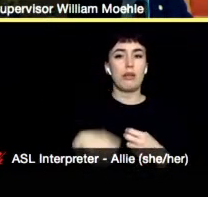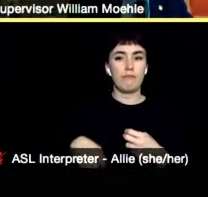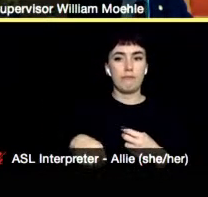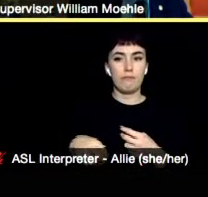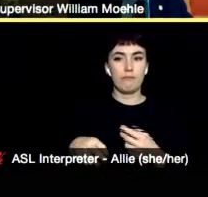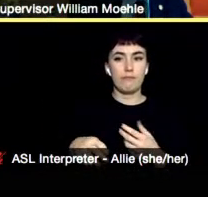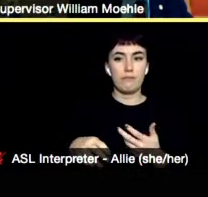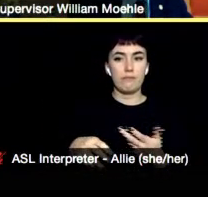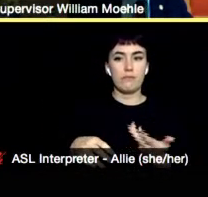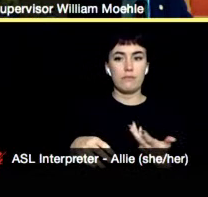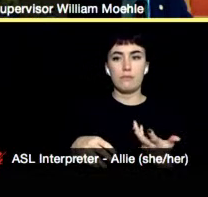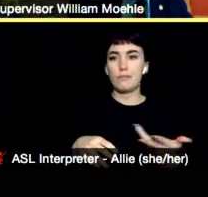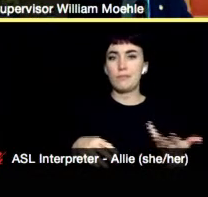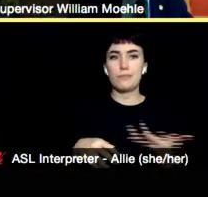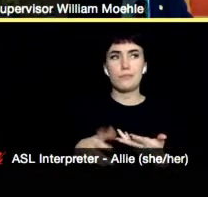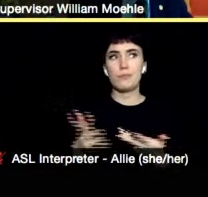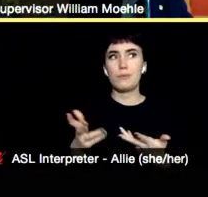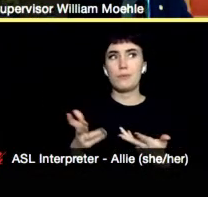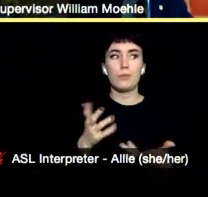to